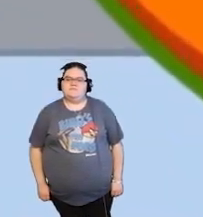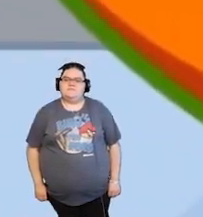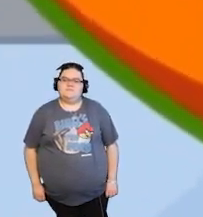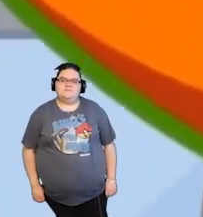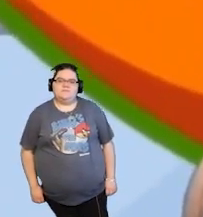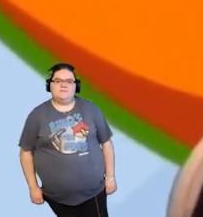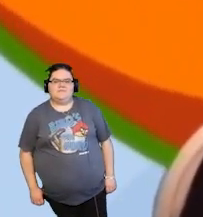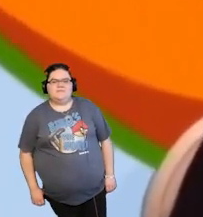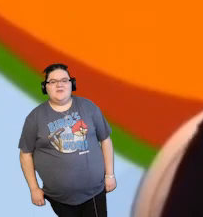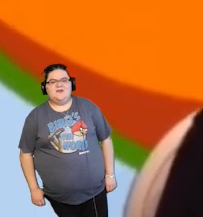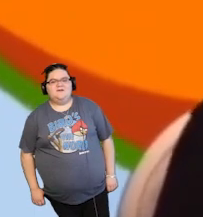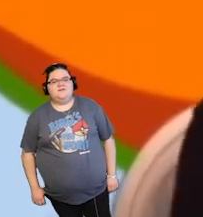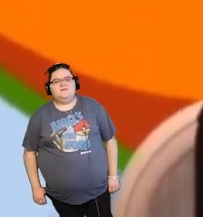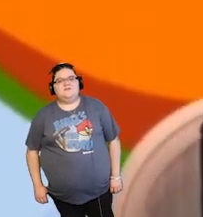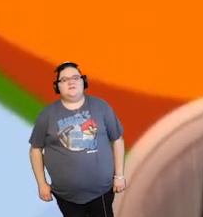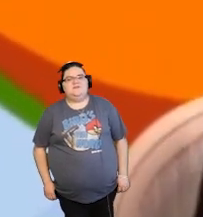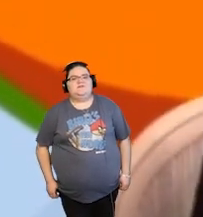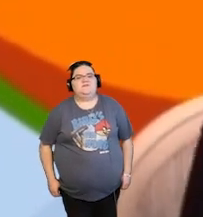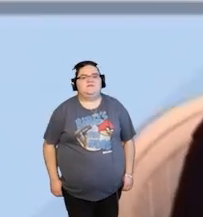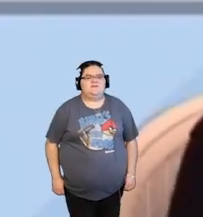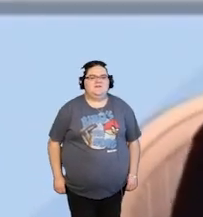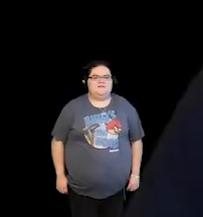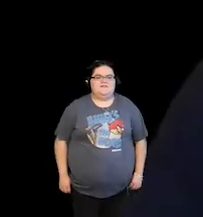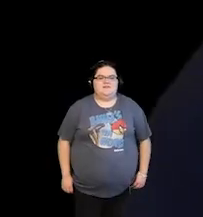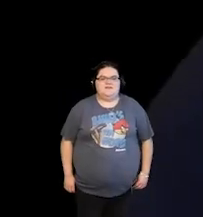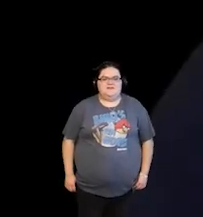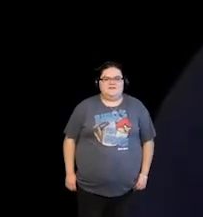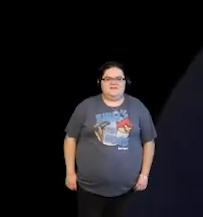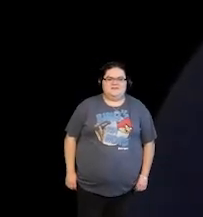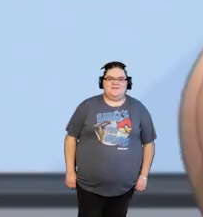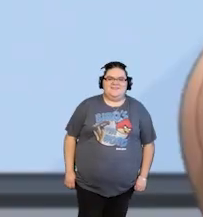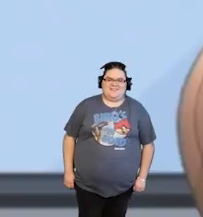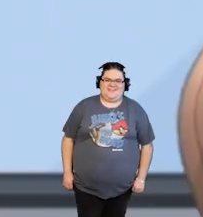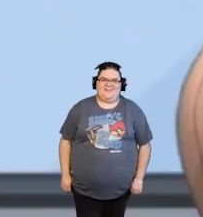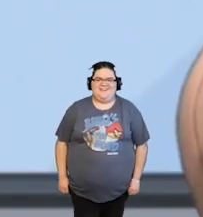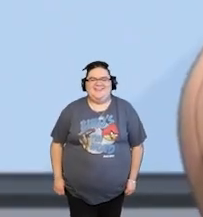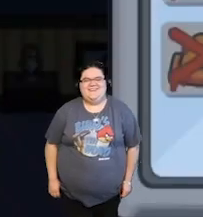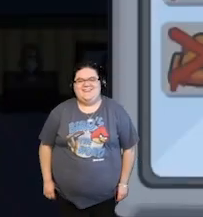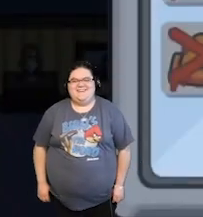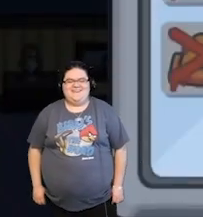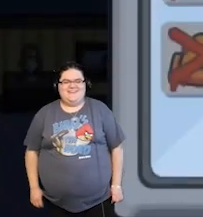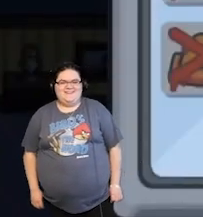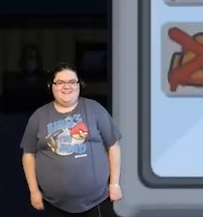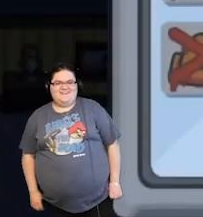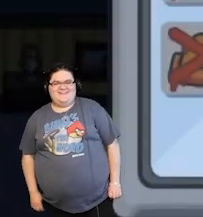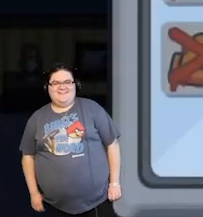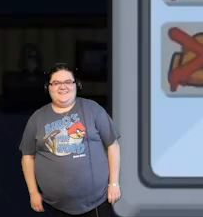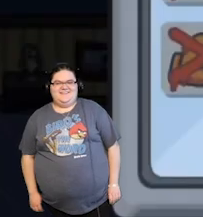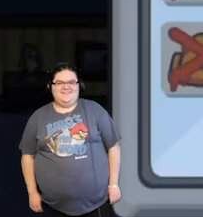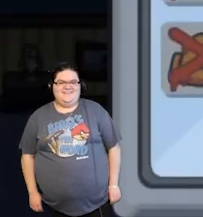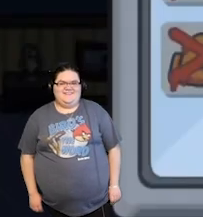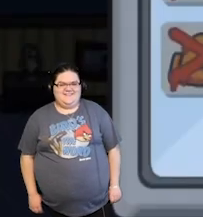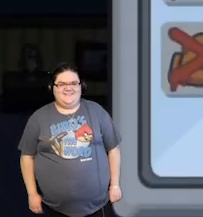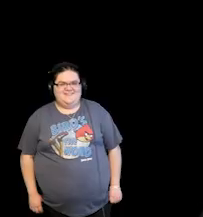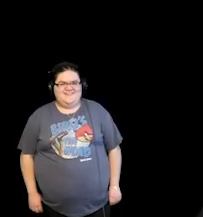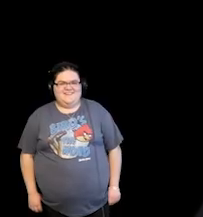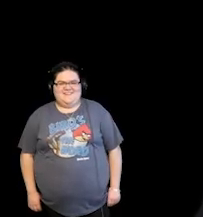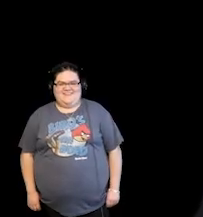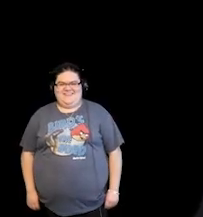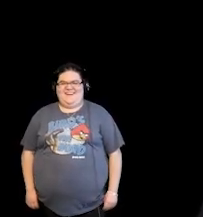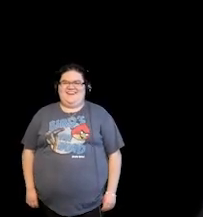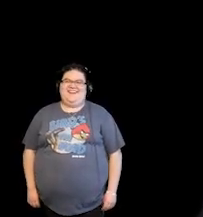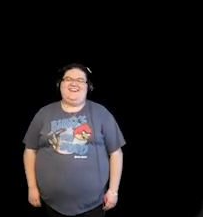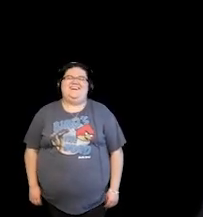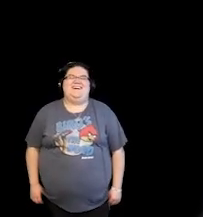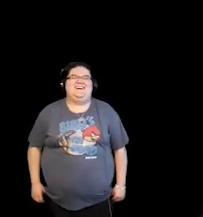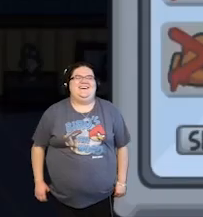Okay, so I would just like Vicstar to plead his case. My case? Yes. I'm fucking keeping an eye on you, mate, and I was